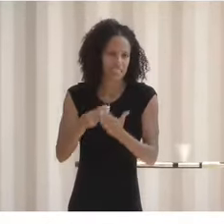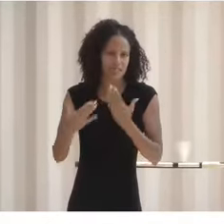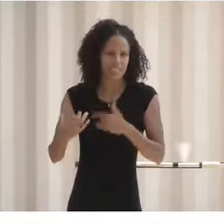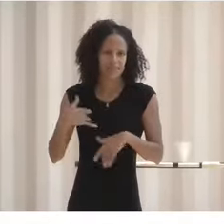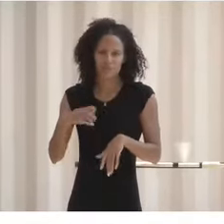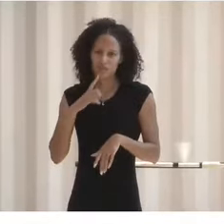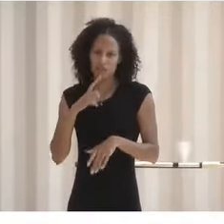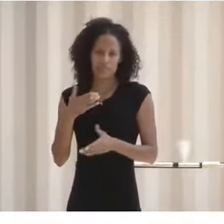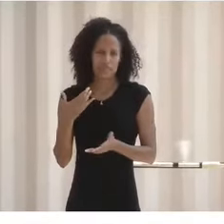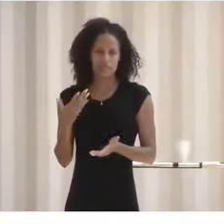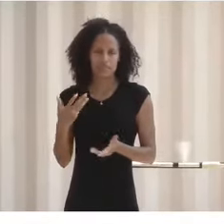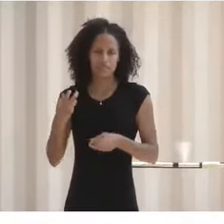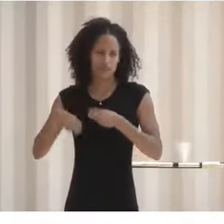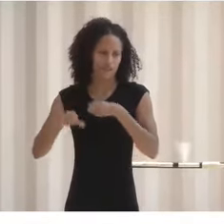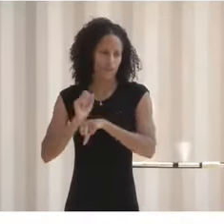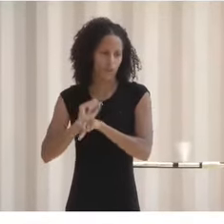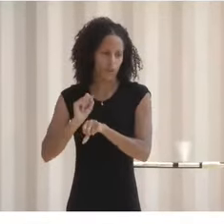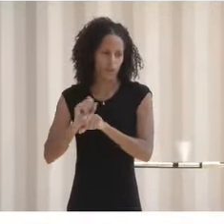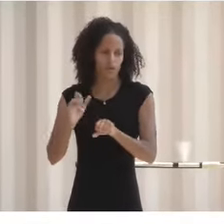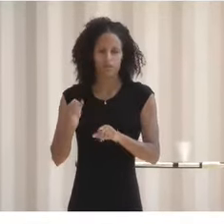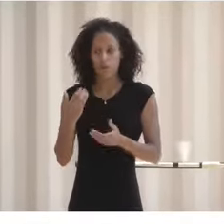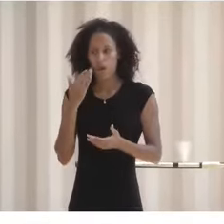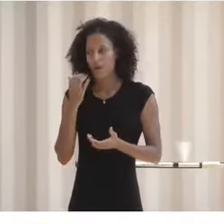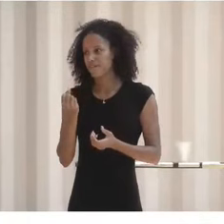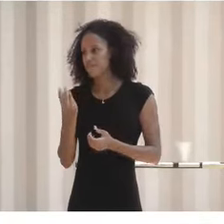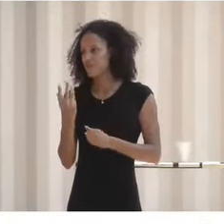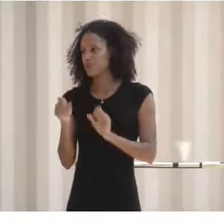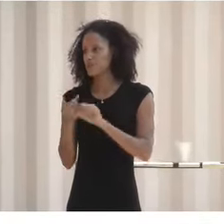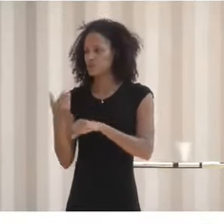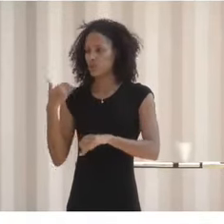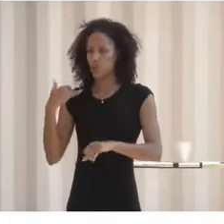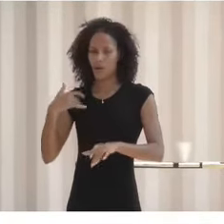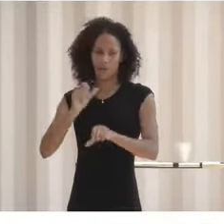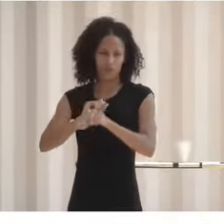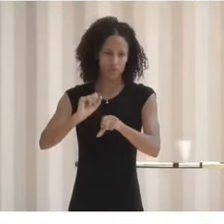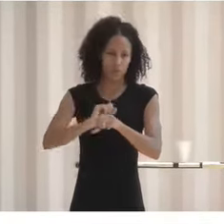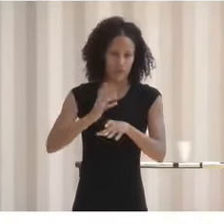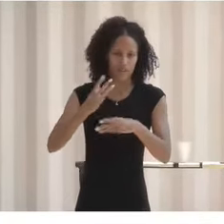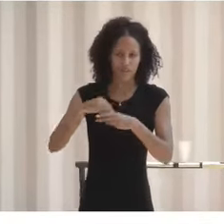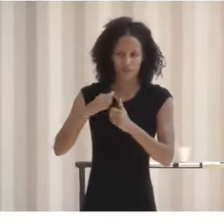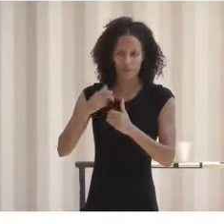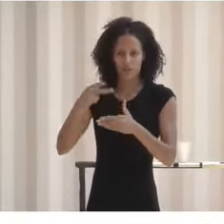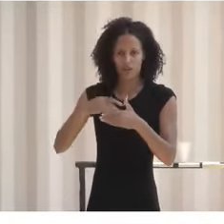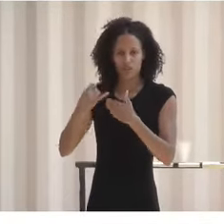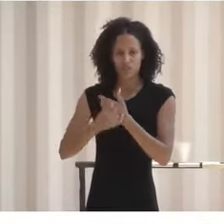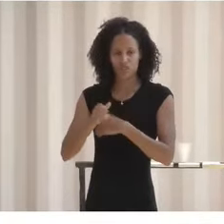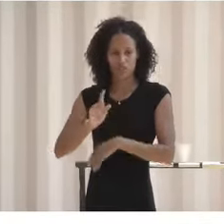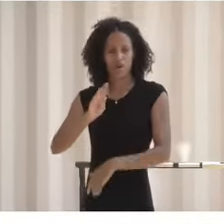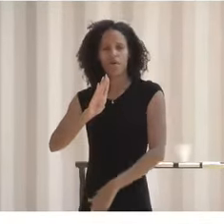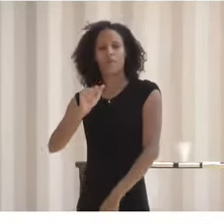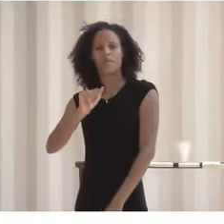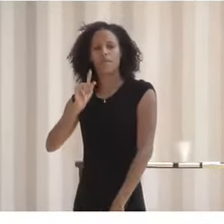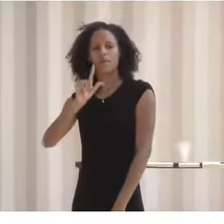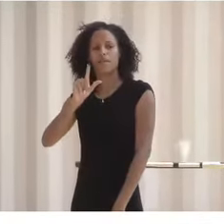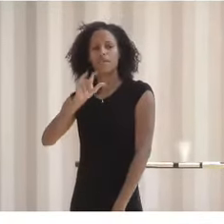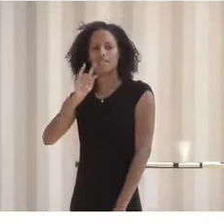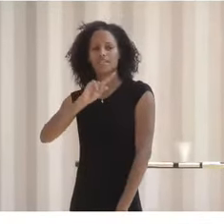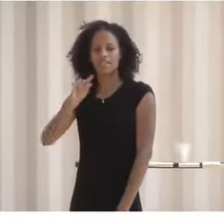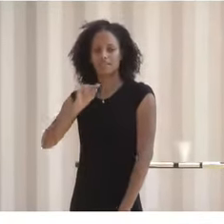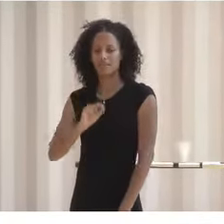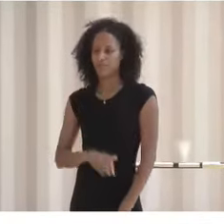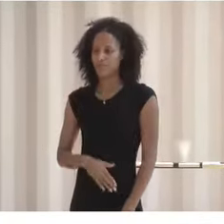ago, I was working on a marine ecosystem conservation project in Belize and